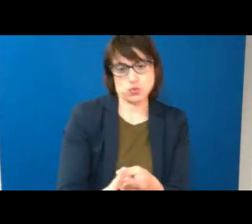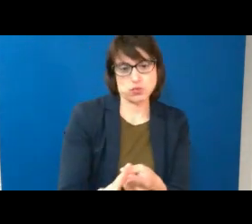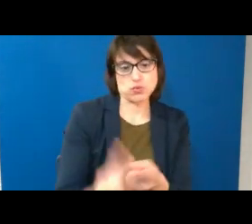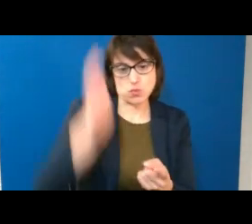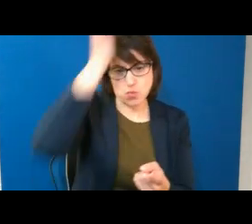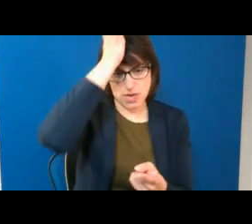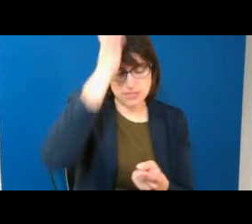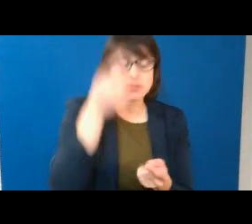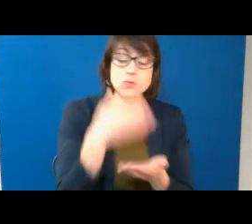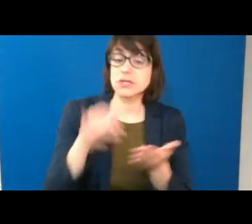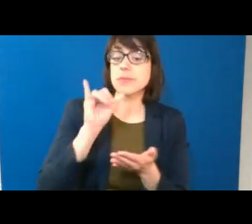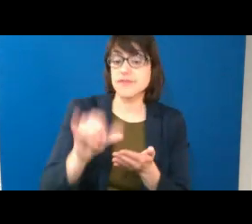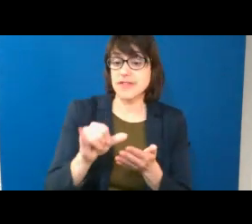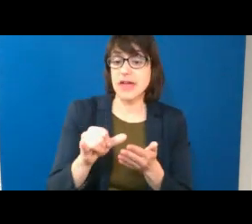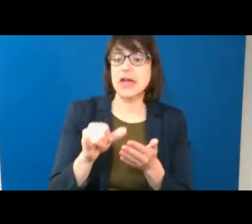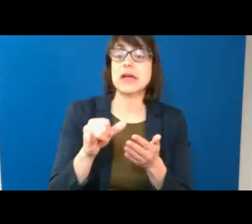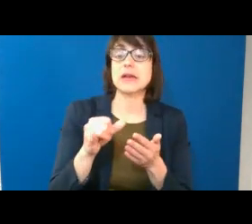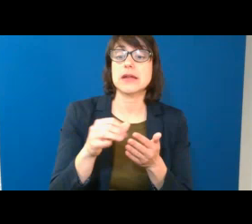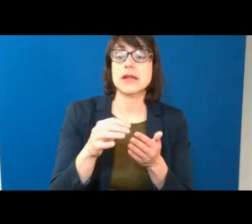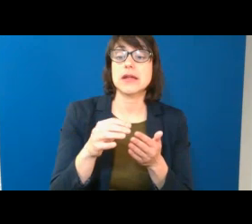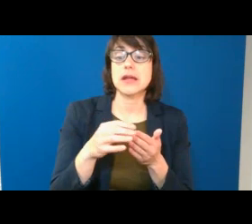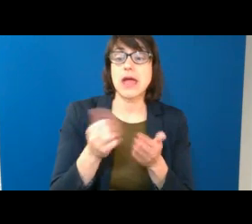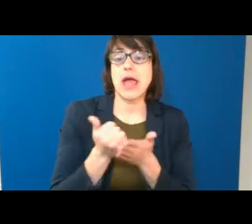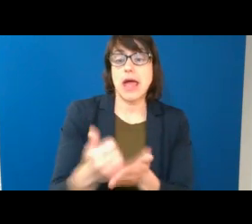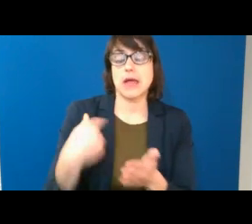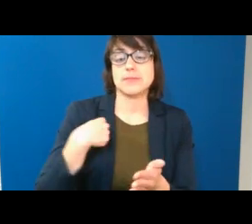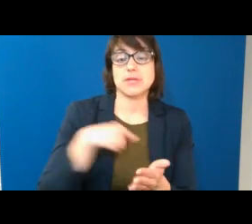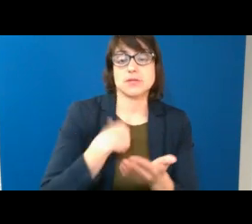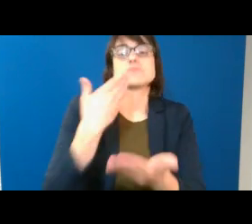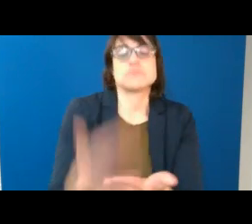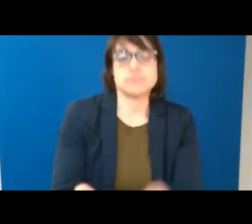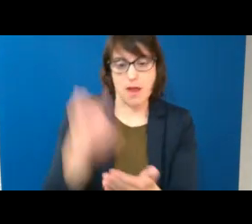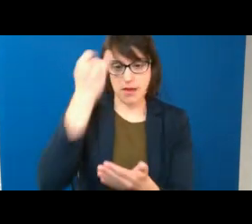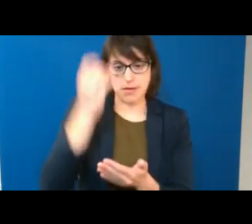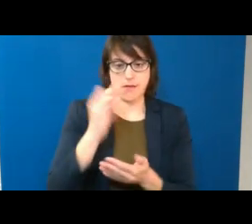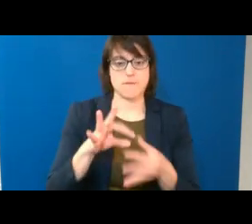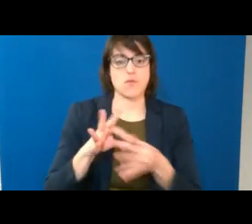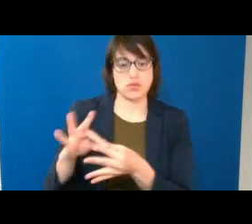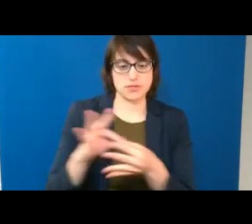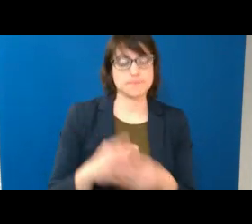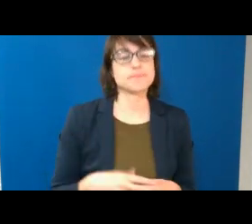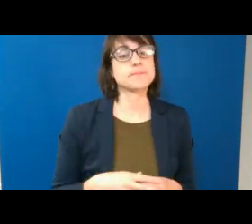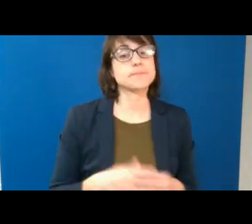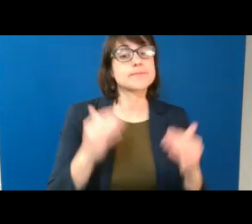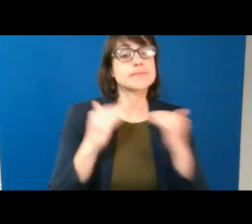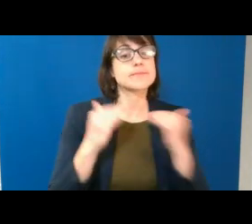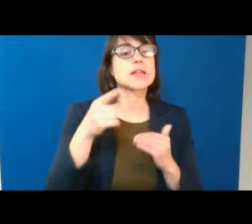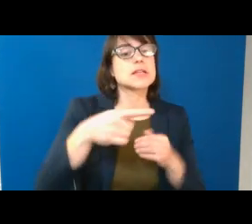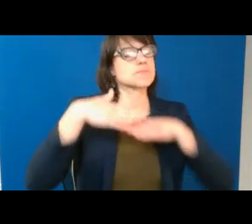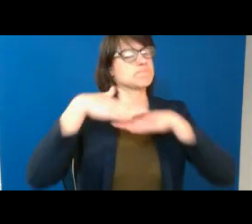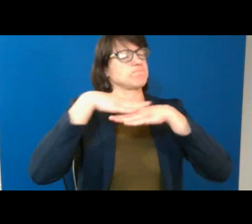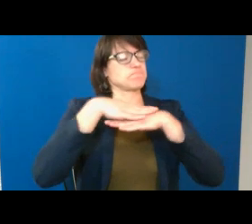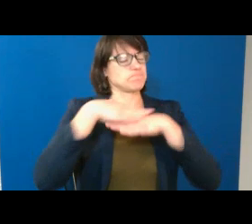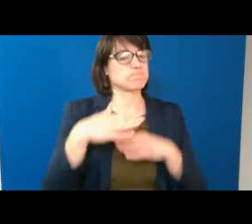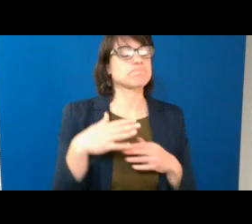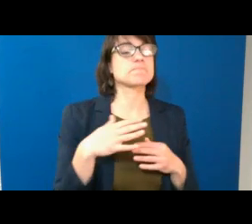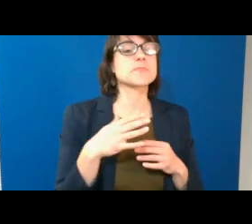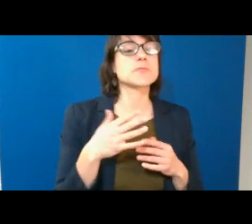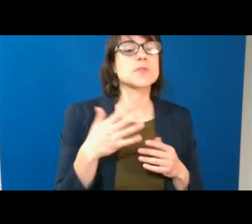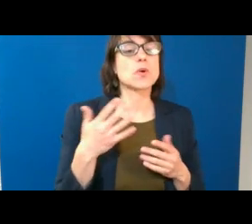down the path to the coalition. Next slide. This is a very high level snapshot of what the coalition